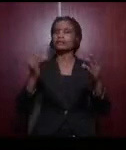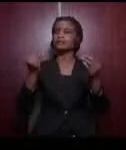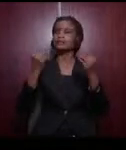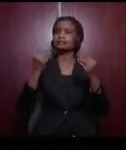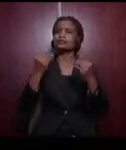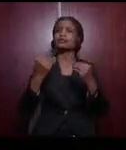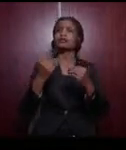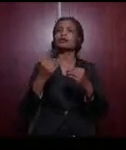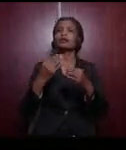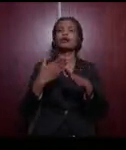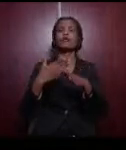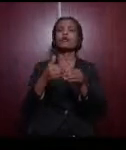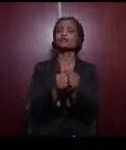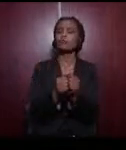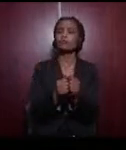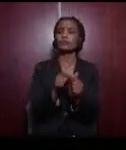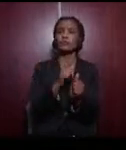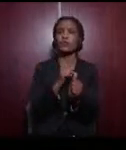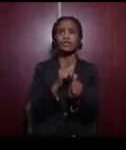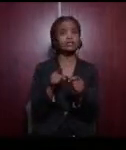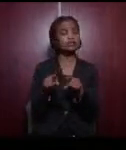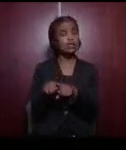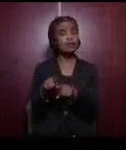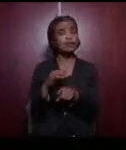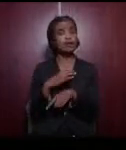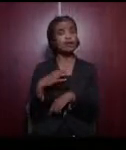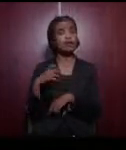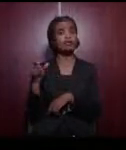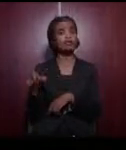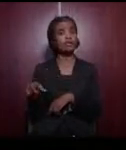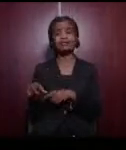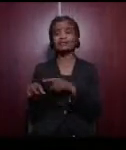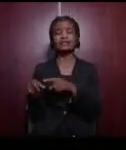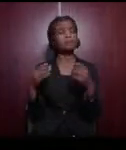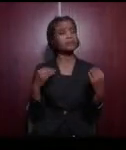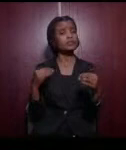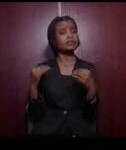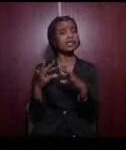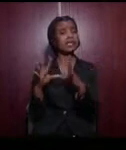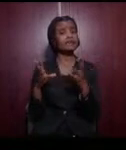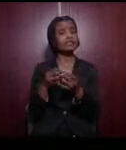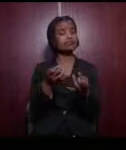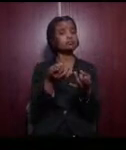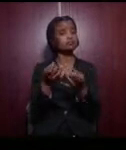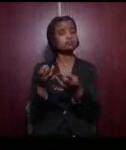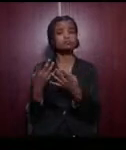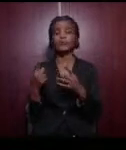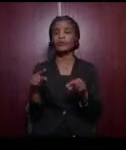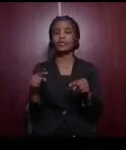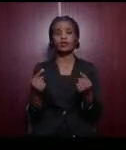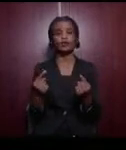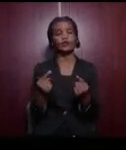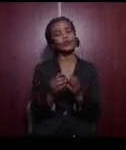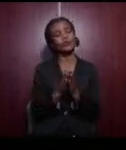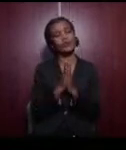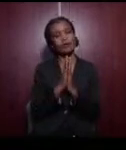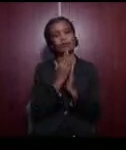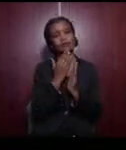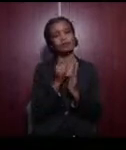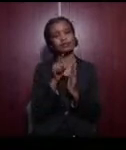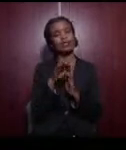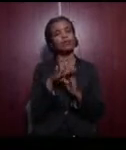because of even our councillors, they are busy. I say everything but so Nerukupa or this program later